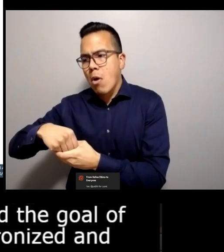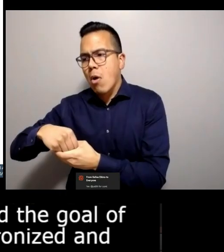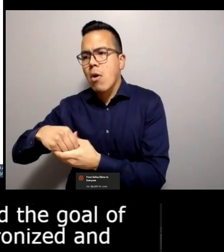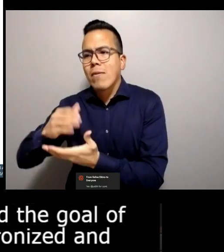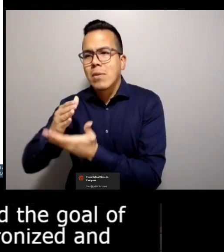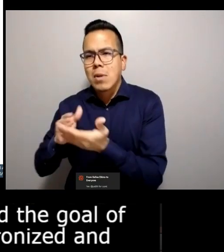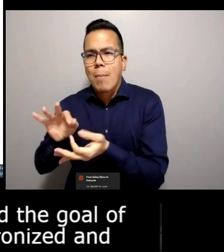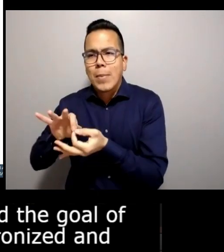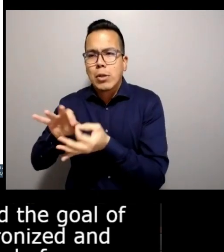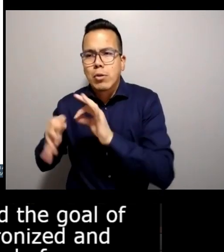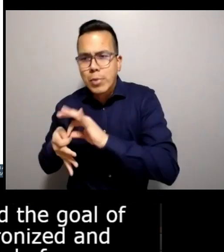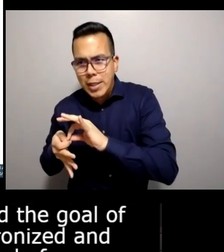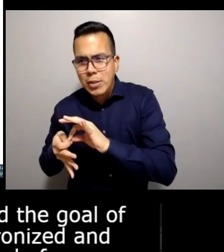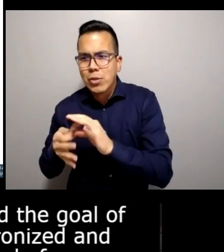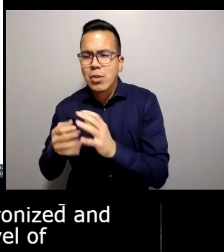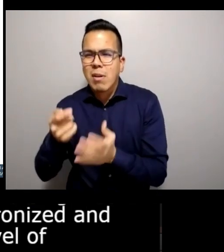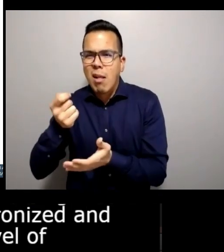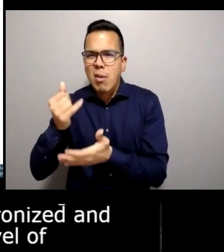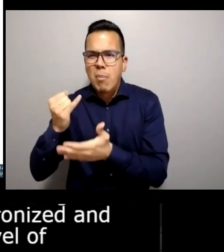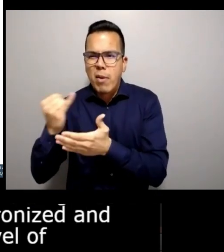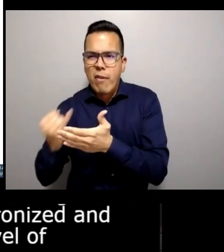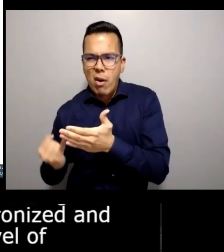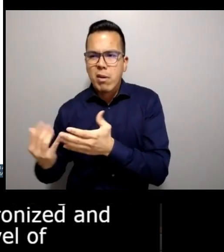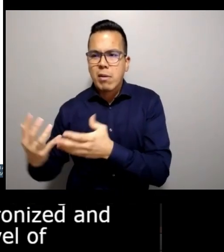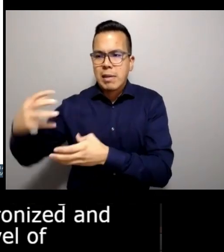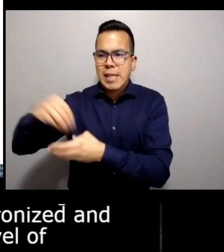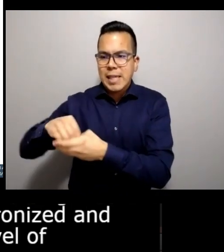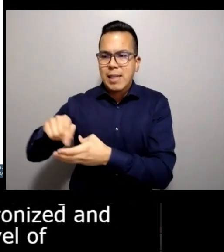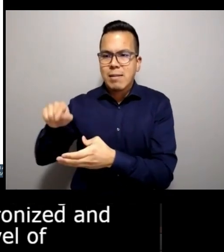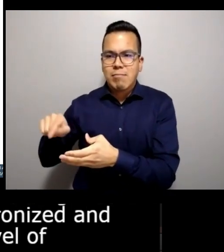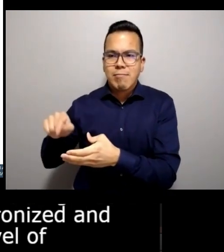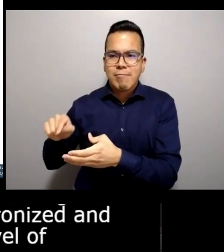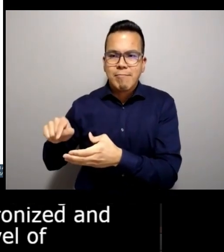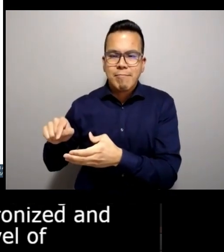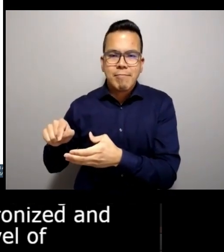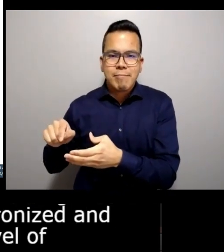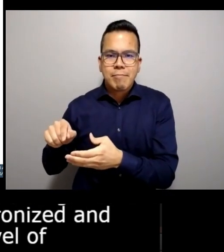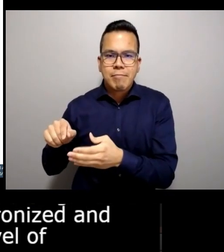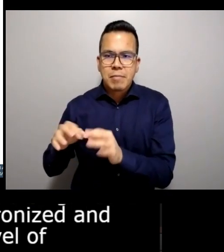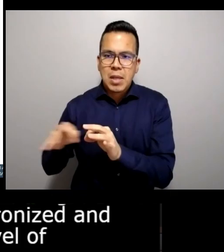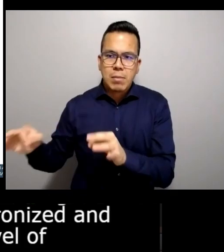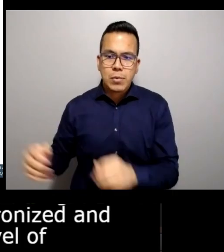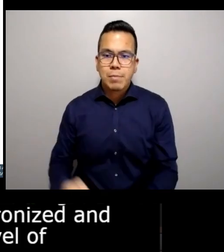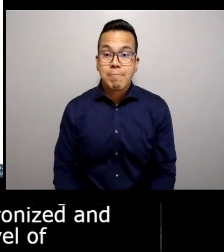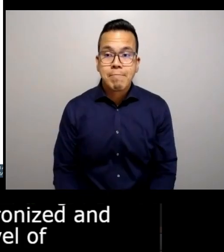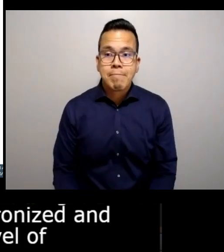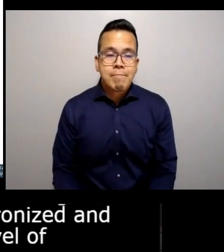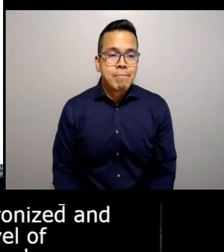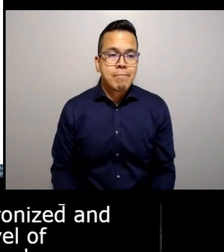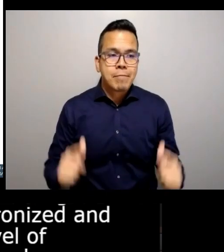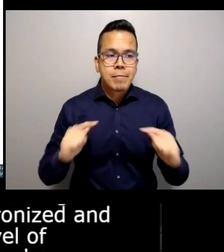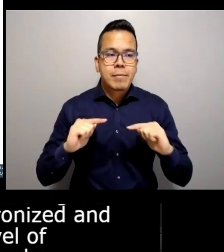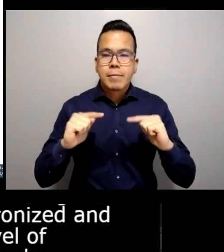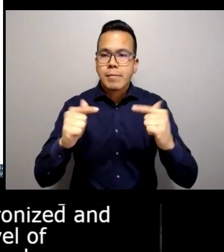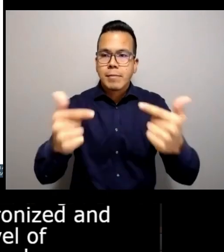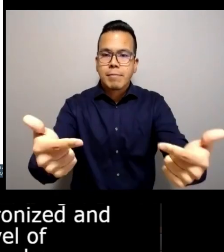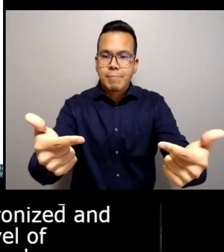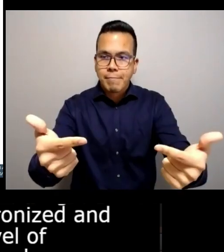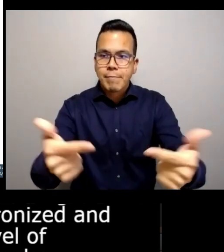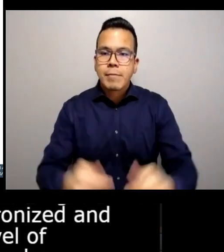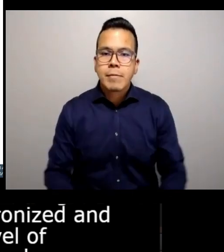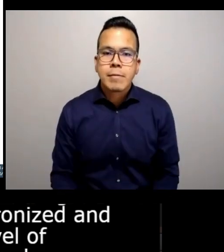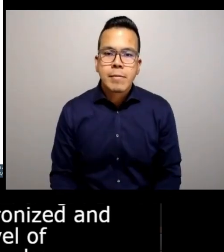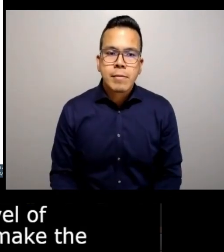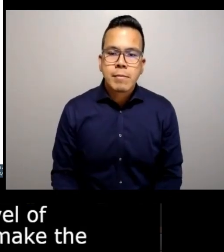interpretation and even a level of art in trying to make the communication available